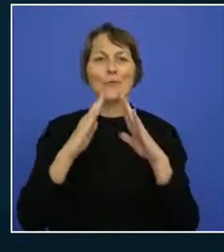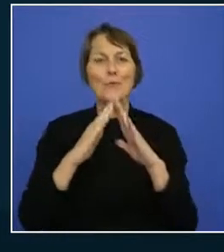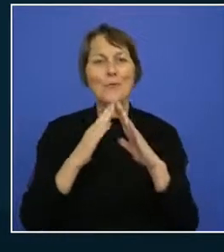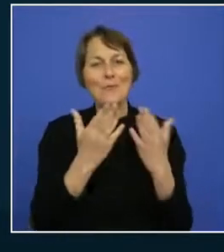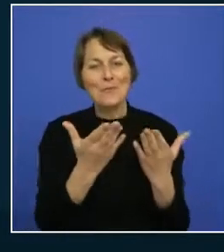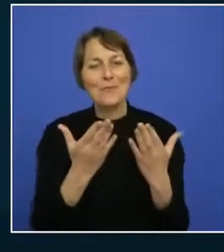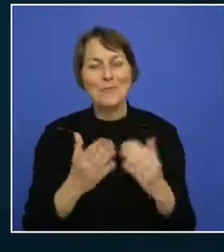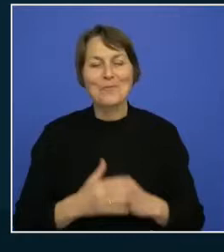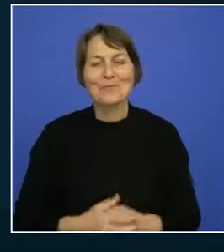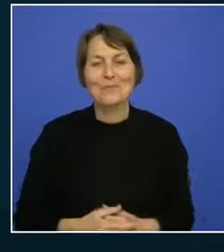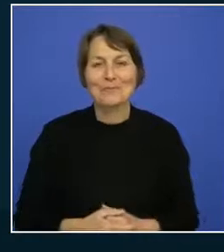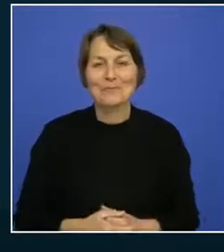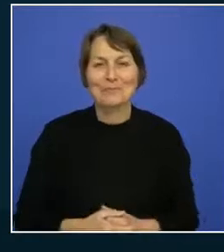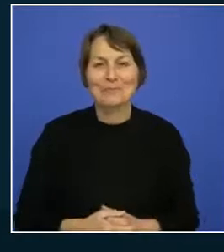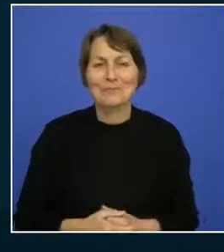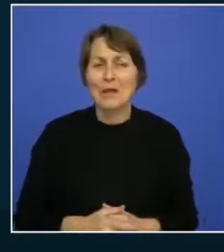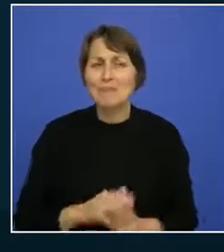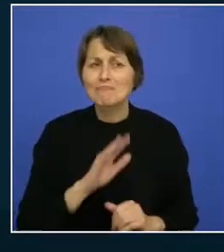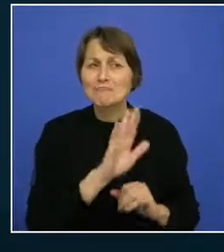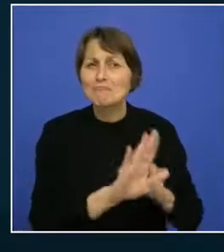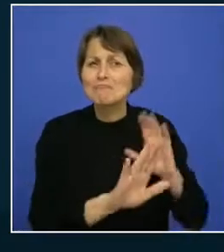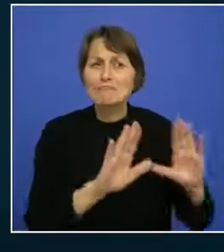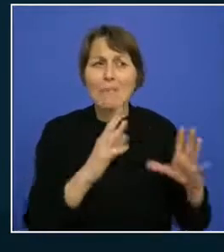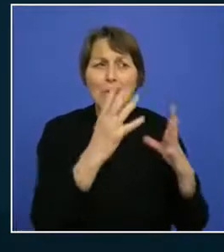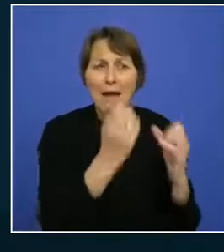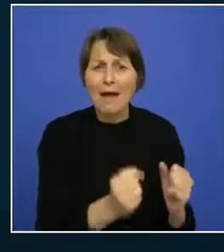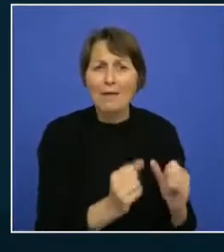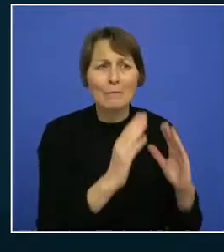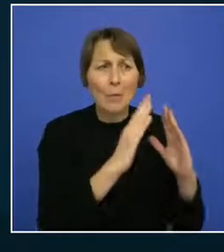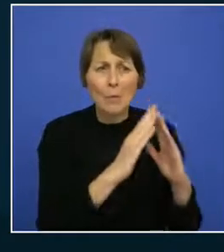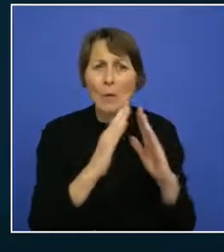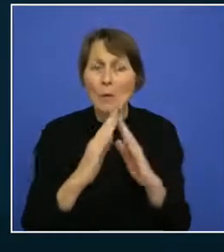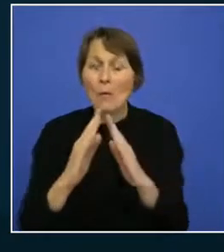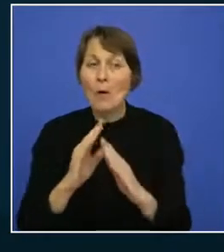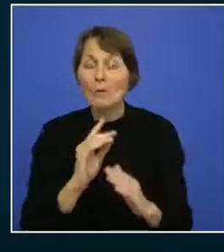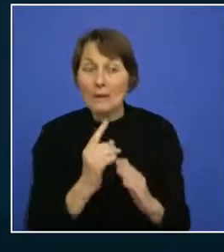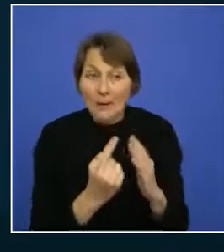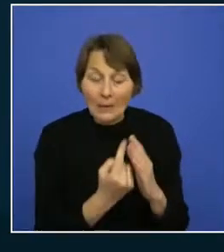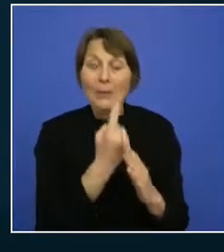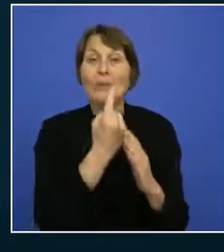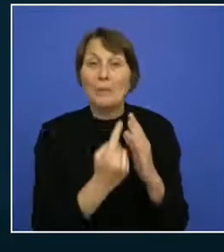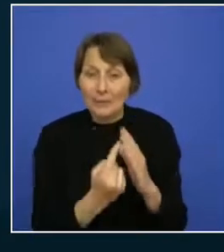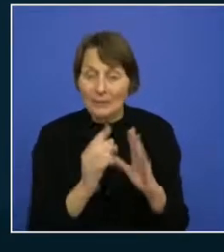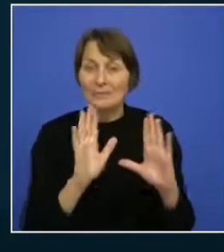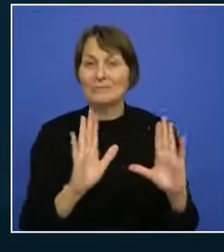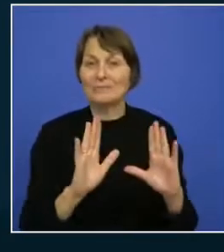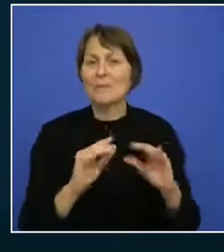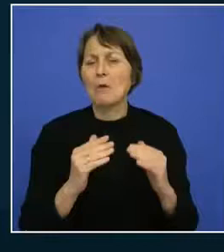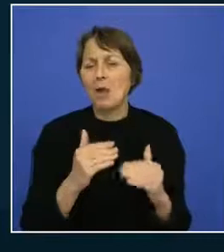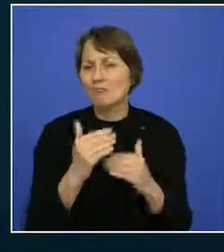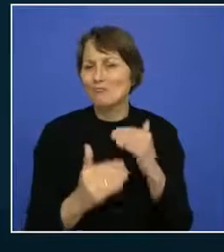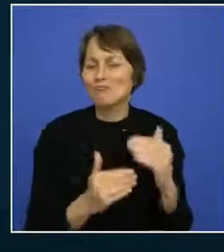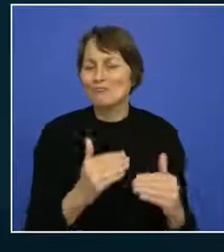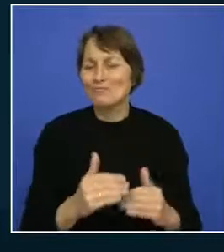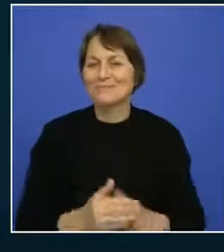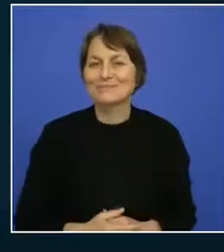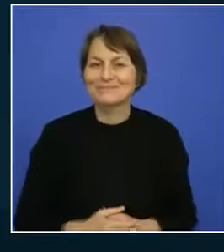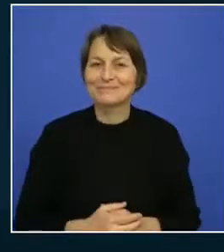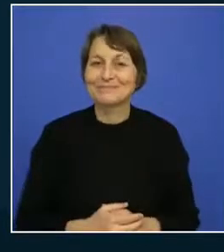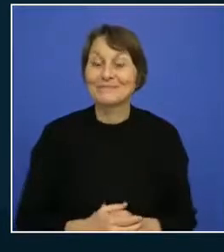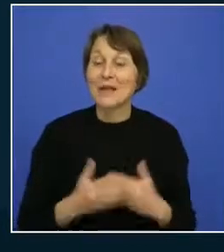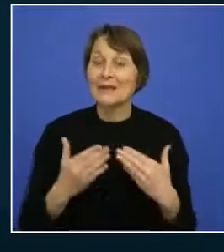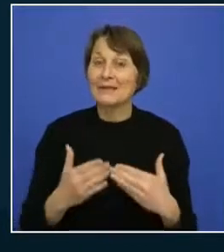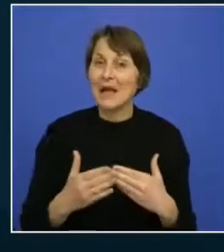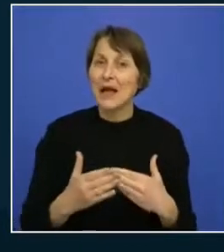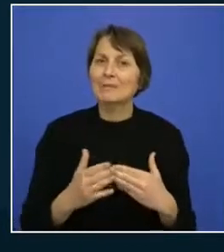with every home there might be some hiccups on the line and along the way. But so then I'm not going to ask